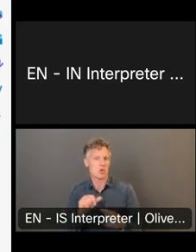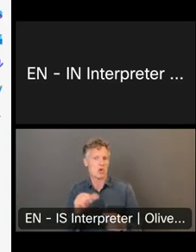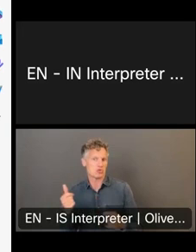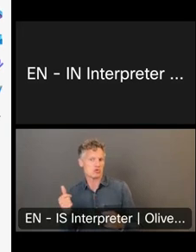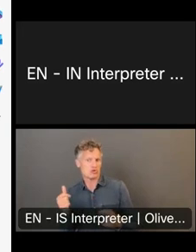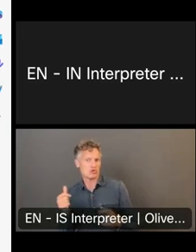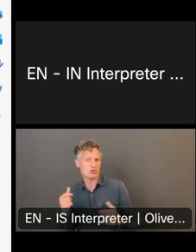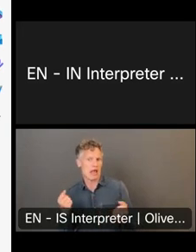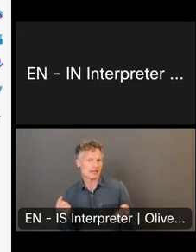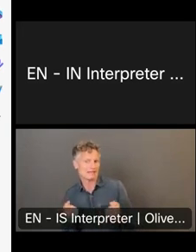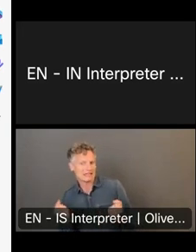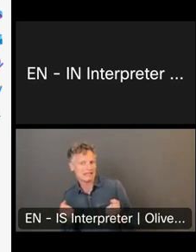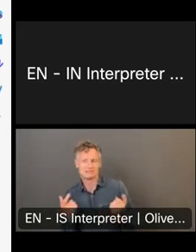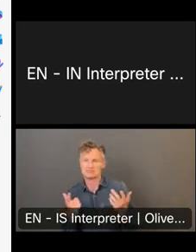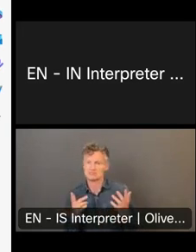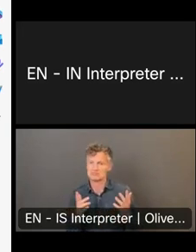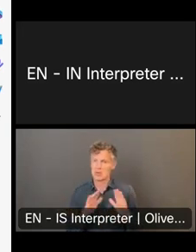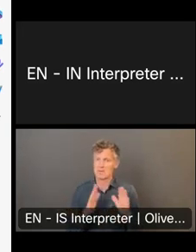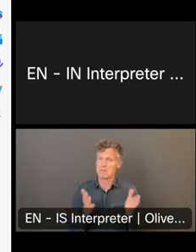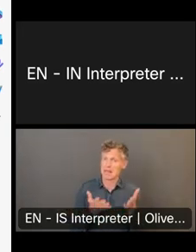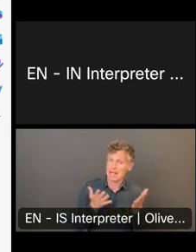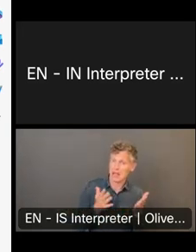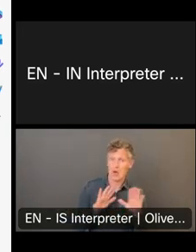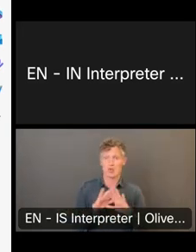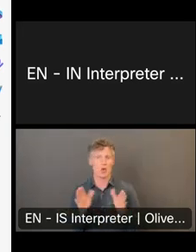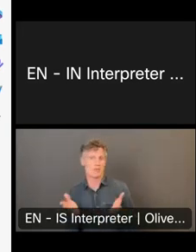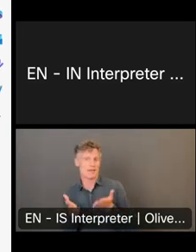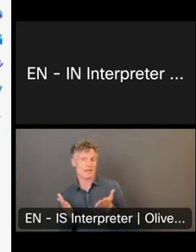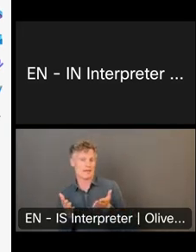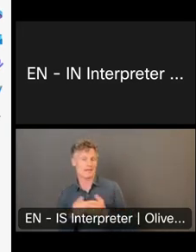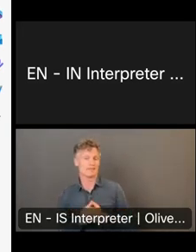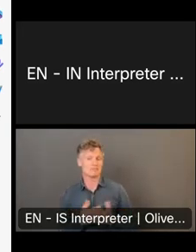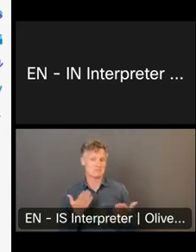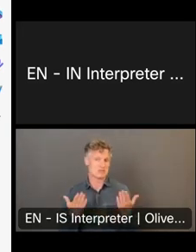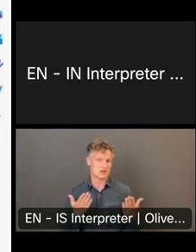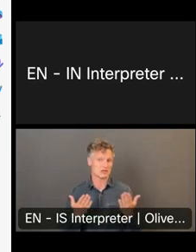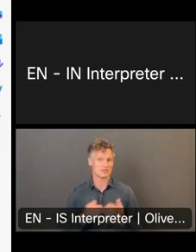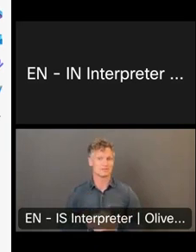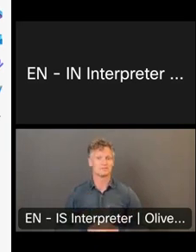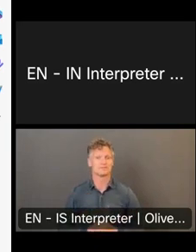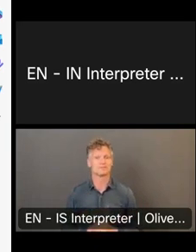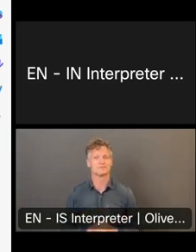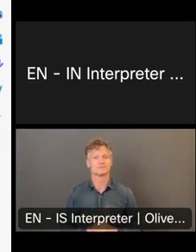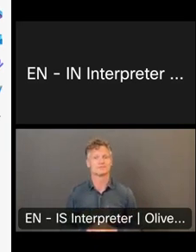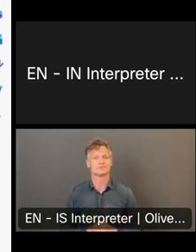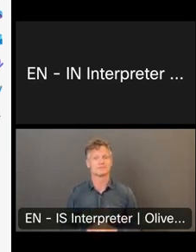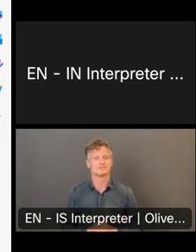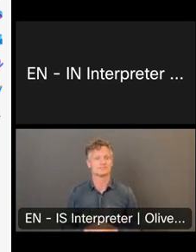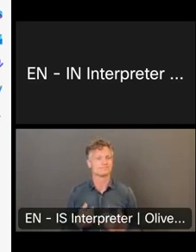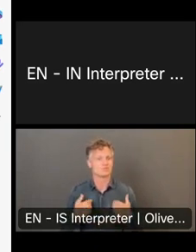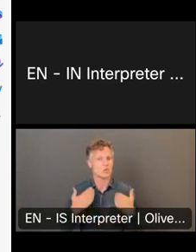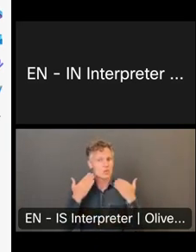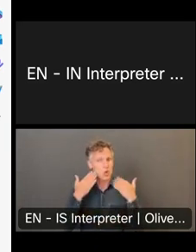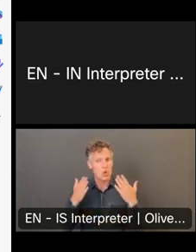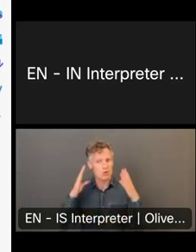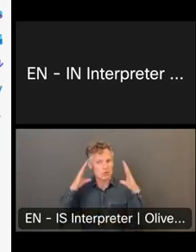non-play contexts, evincing a unique galumphing quality. I don't know what the Dutch or French or